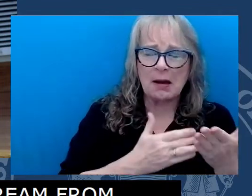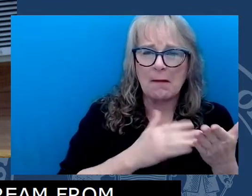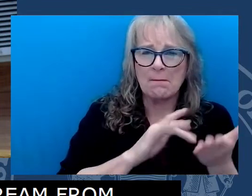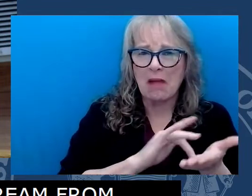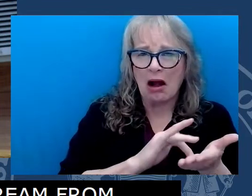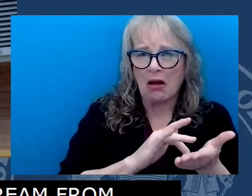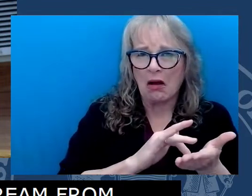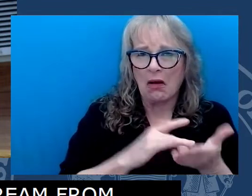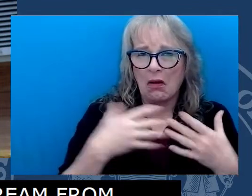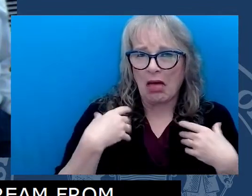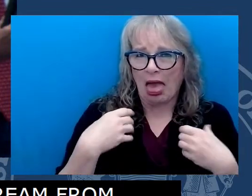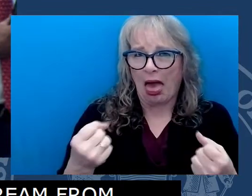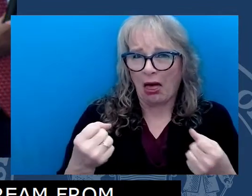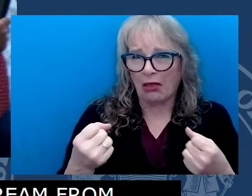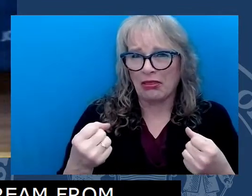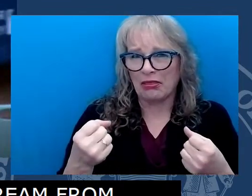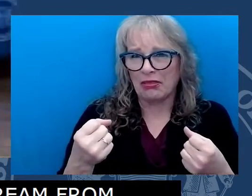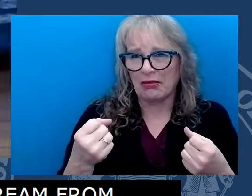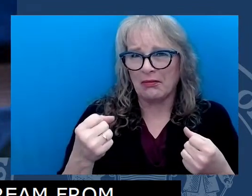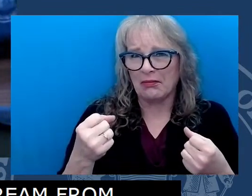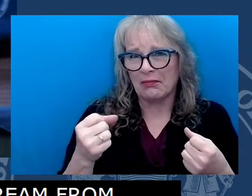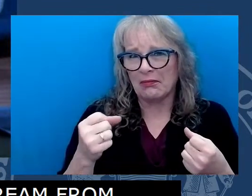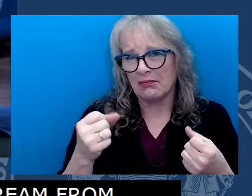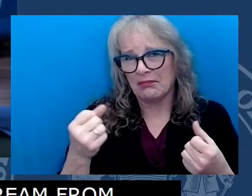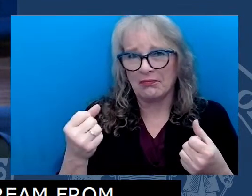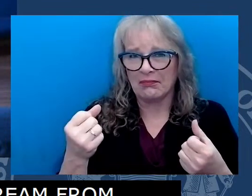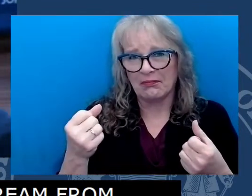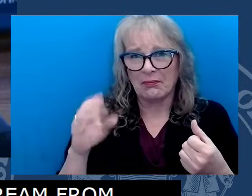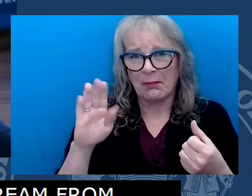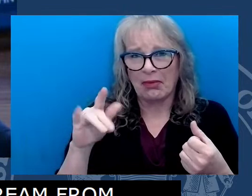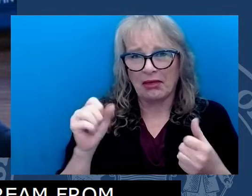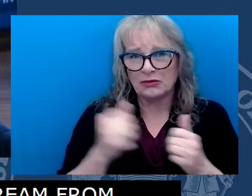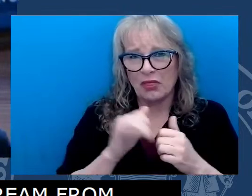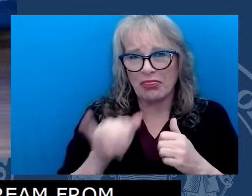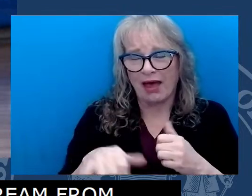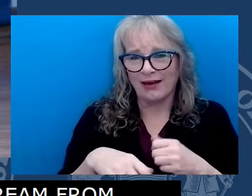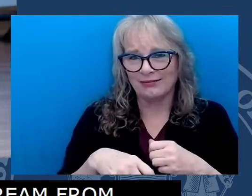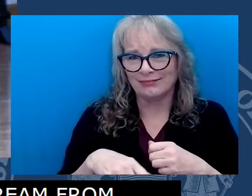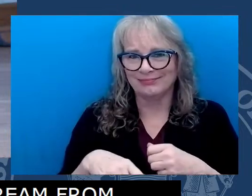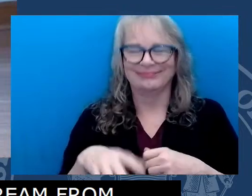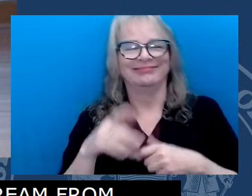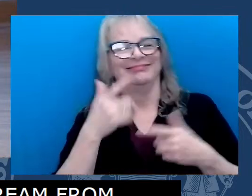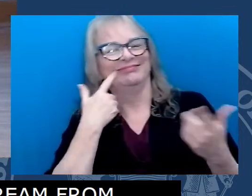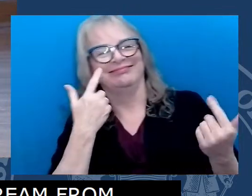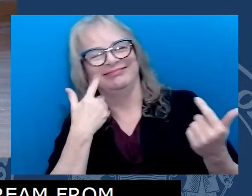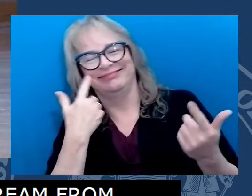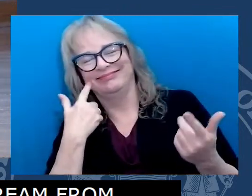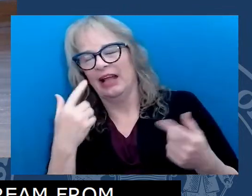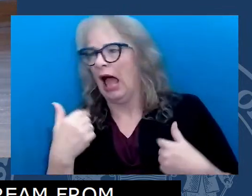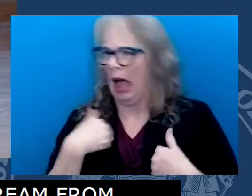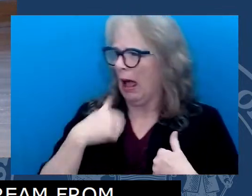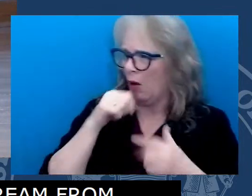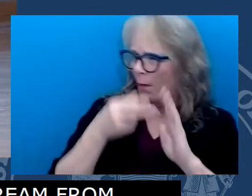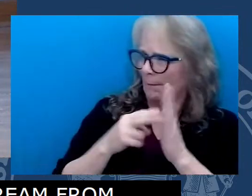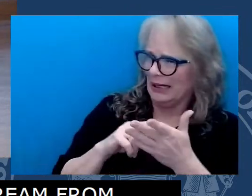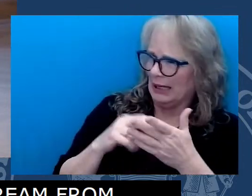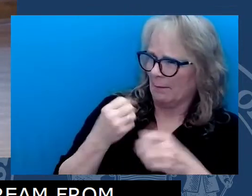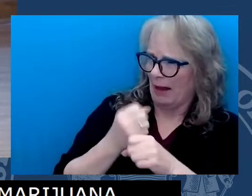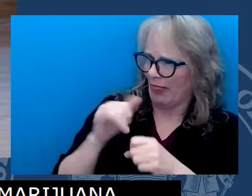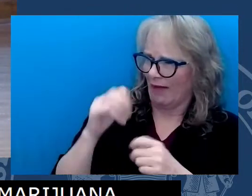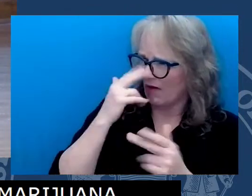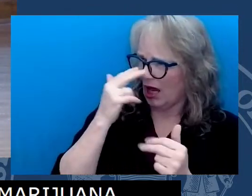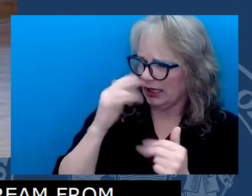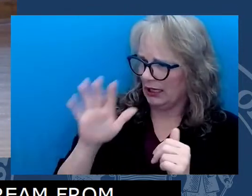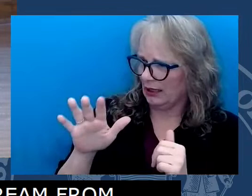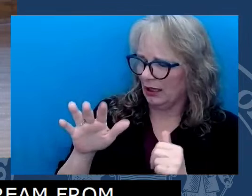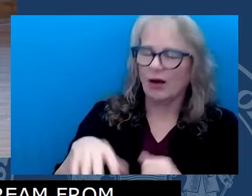that. Well, It's not supposed to be comic, but. Yeah, no, I was not a